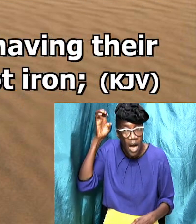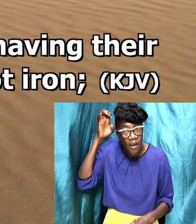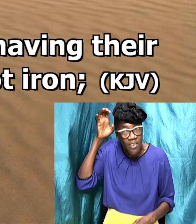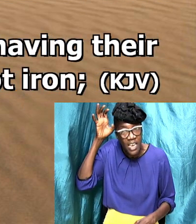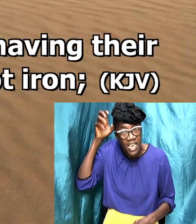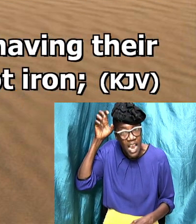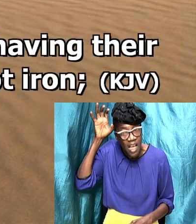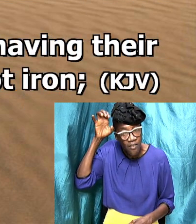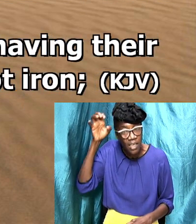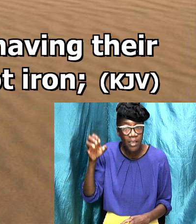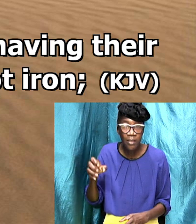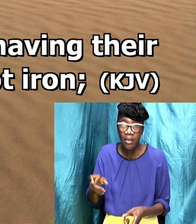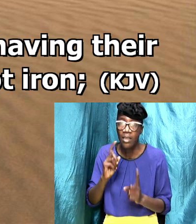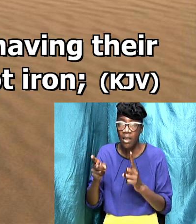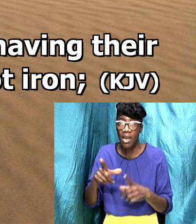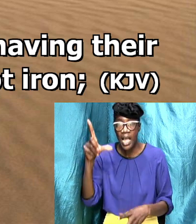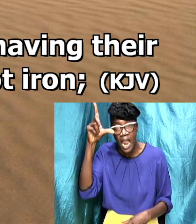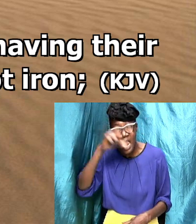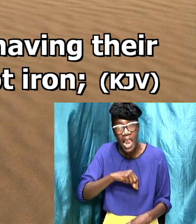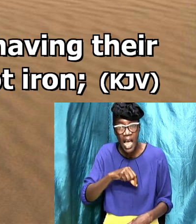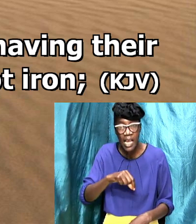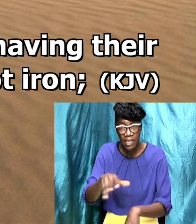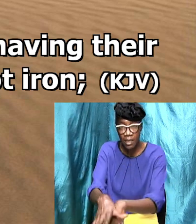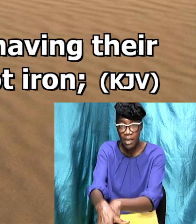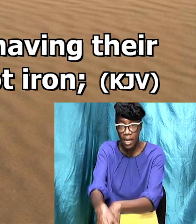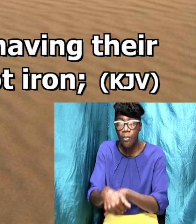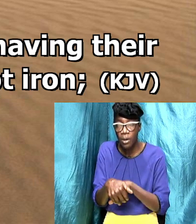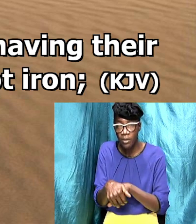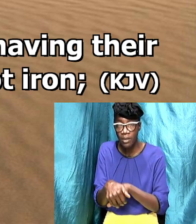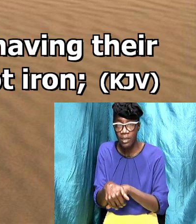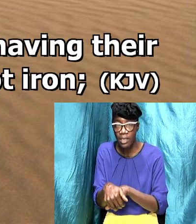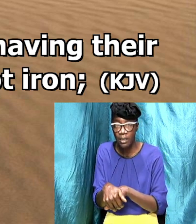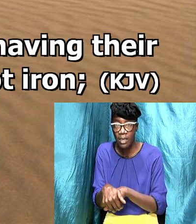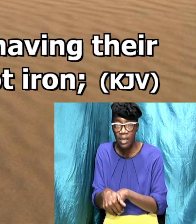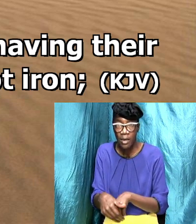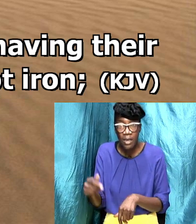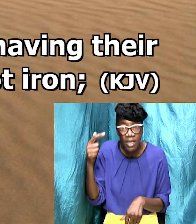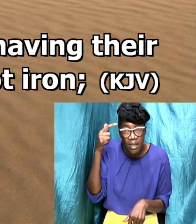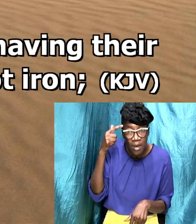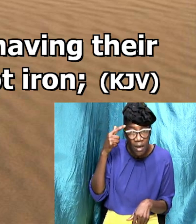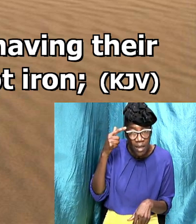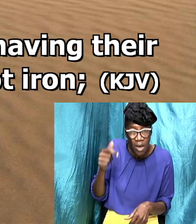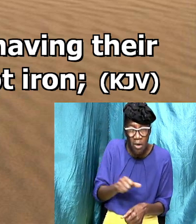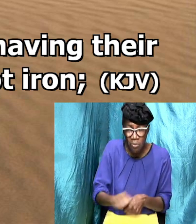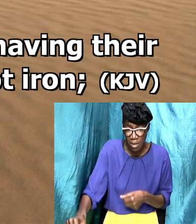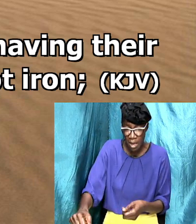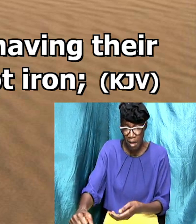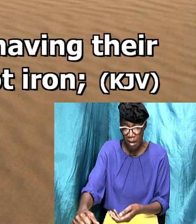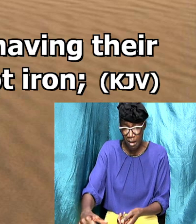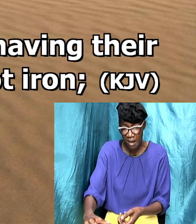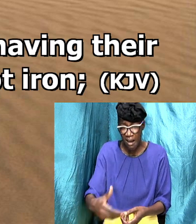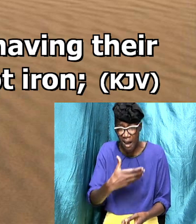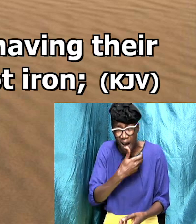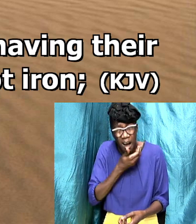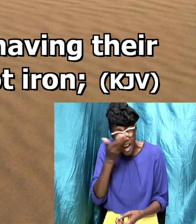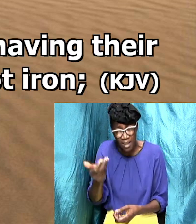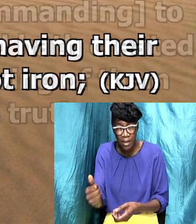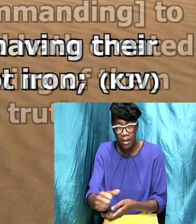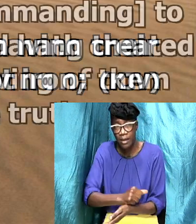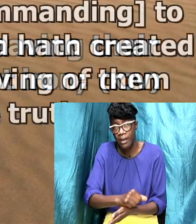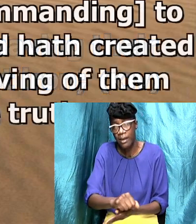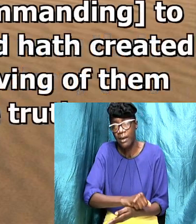Speaking lies in hypocrisy, having their conscience seared with a hot iron.